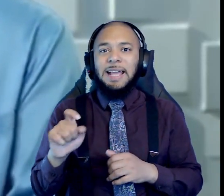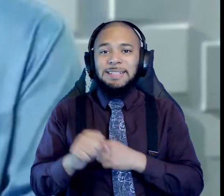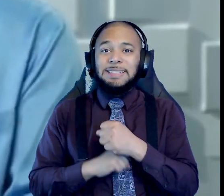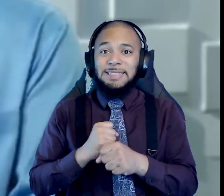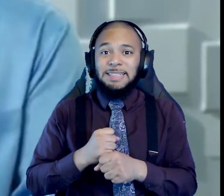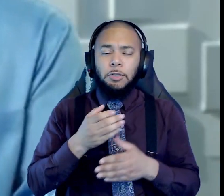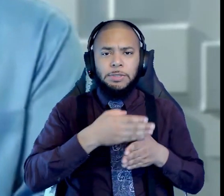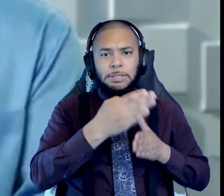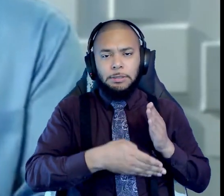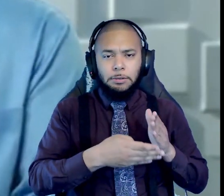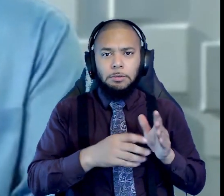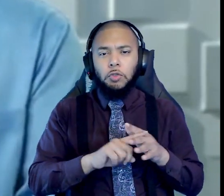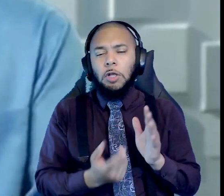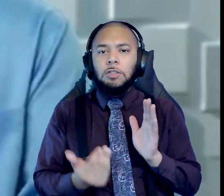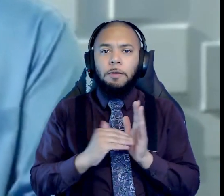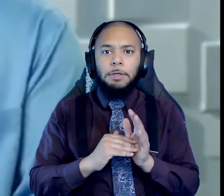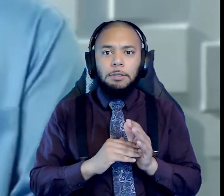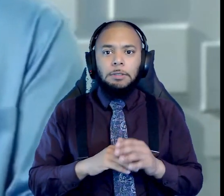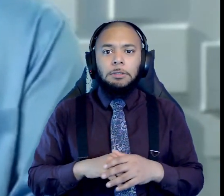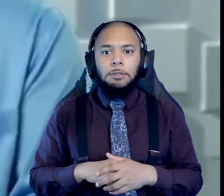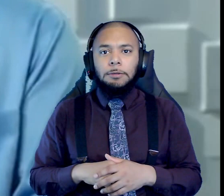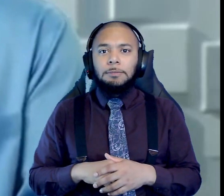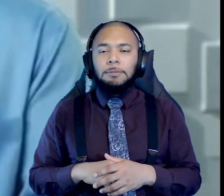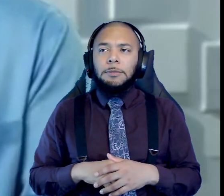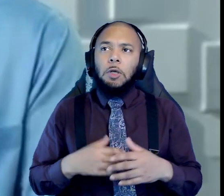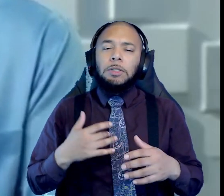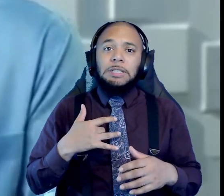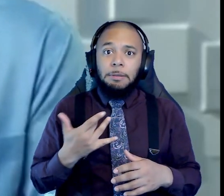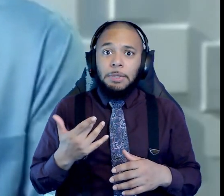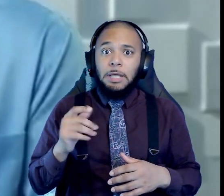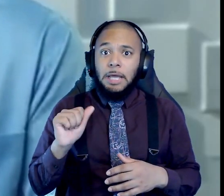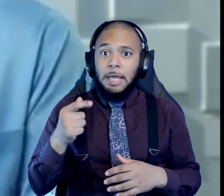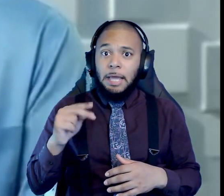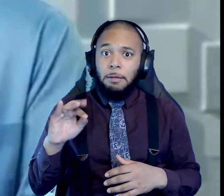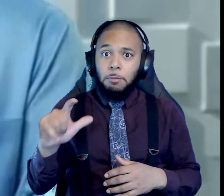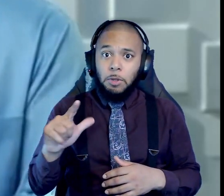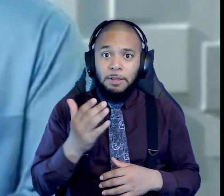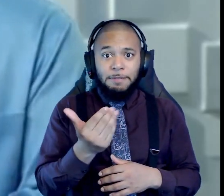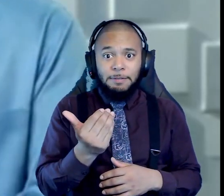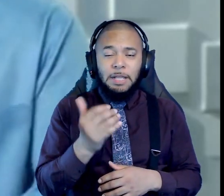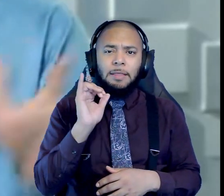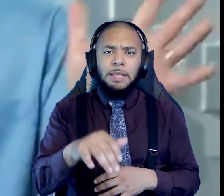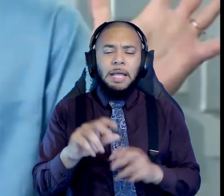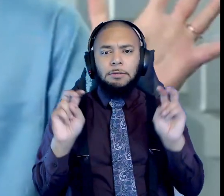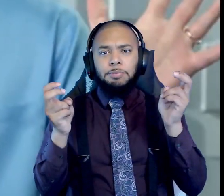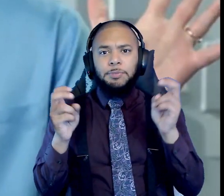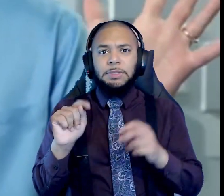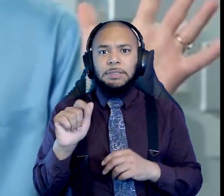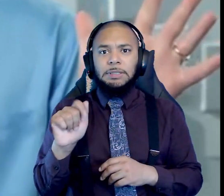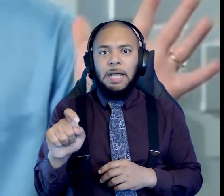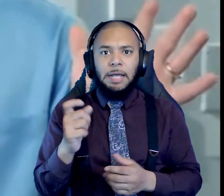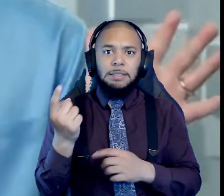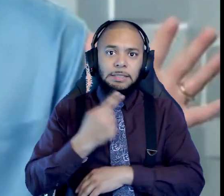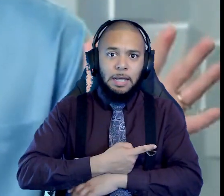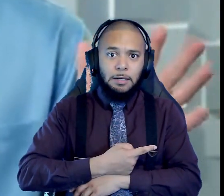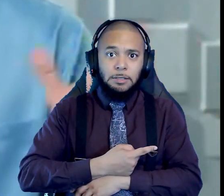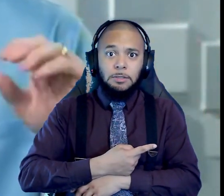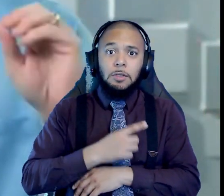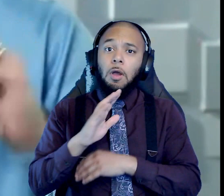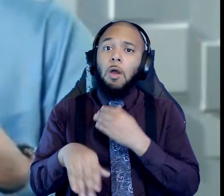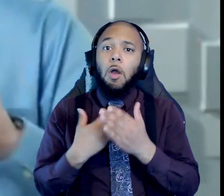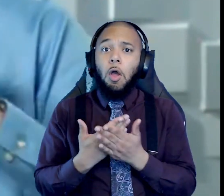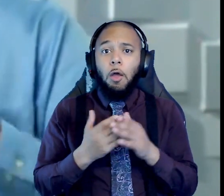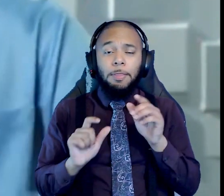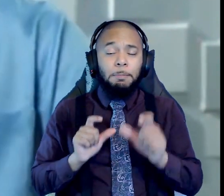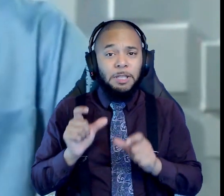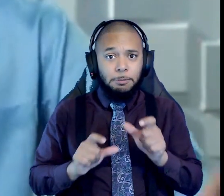marching towards the the tax date of April 15th April 15th is tax day where everybody that has a job in the United States